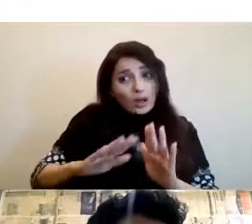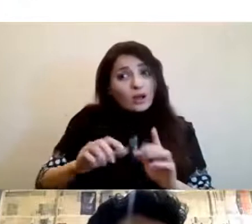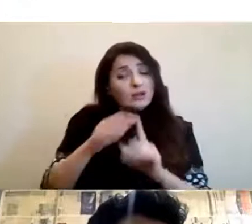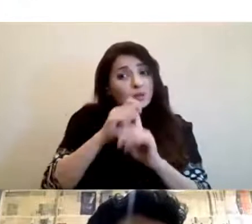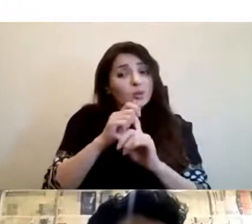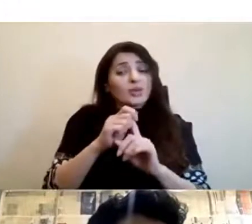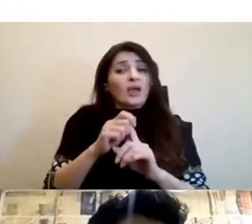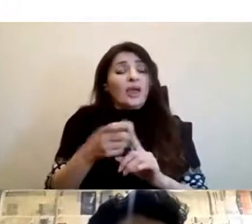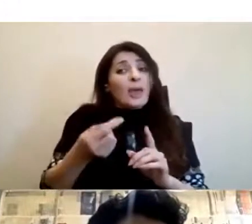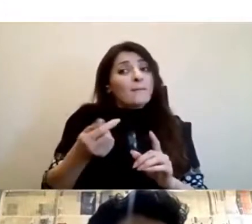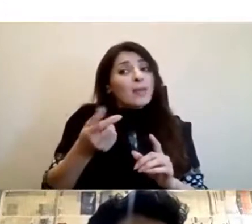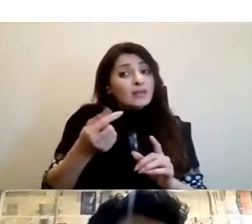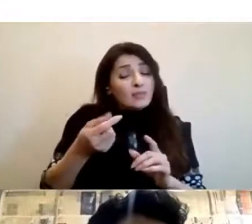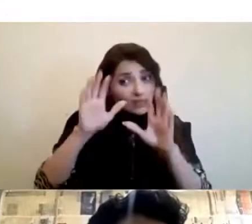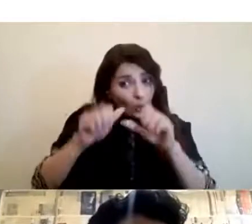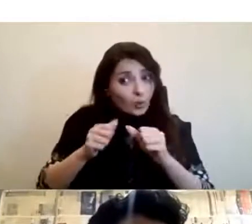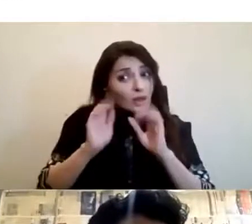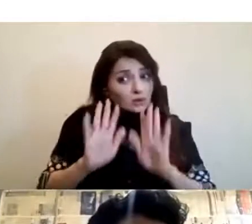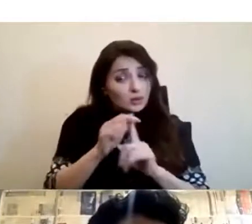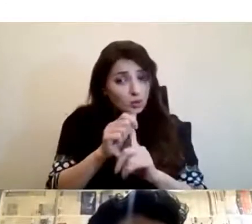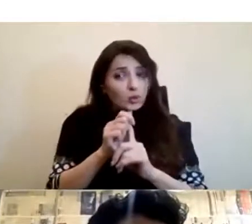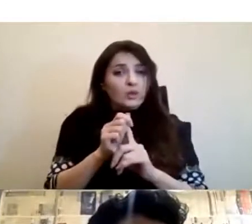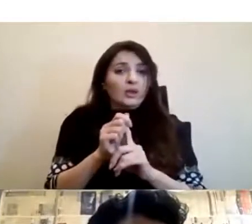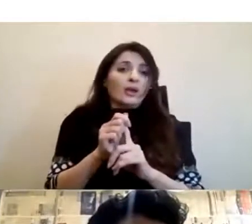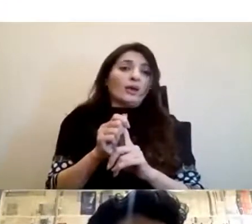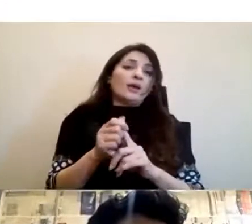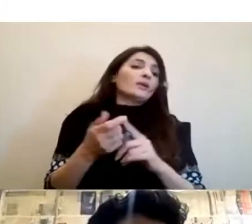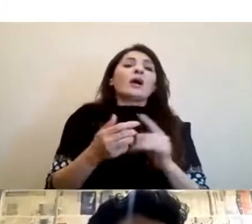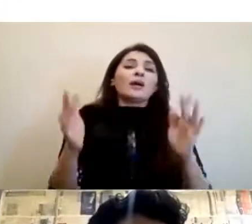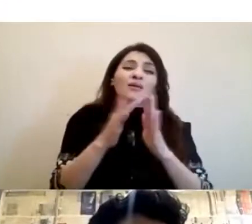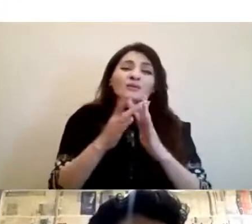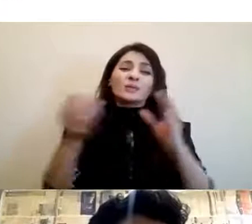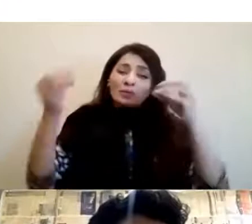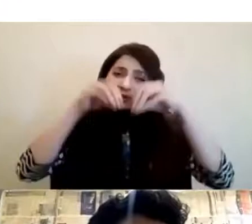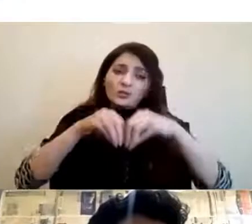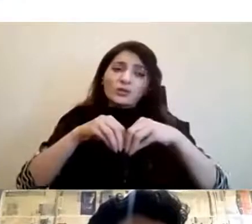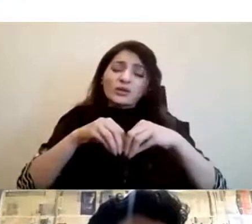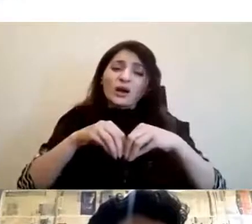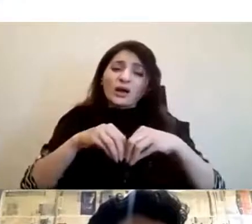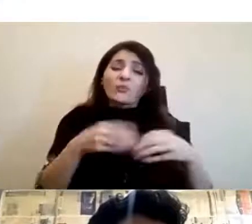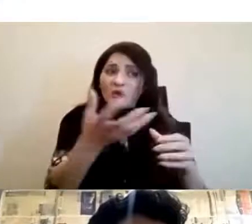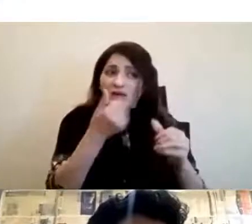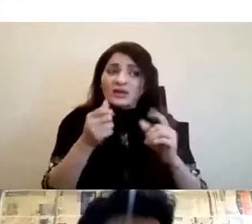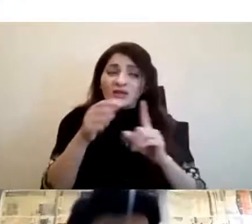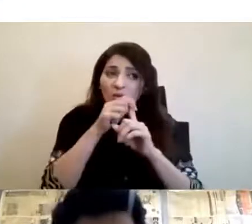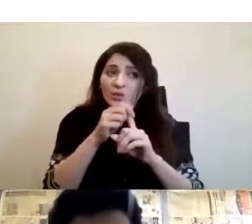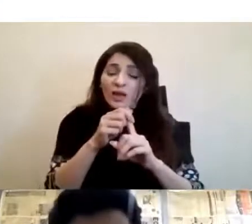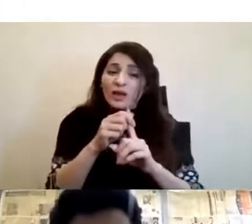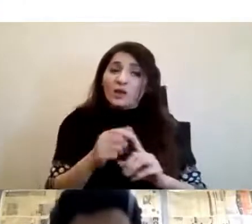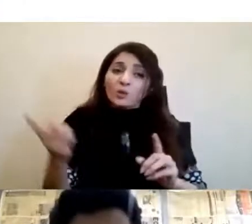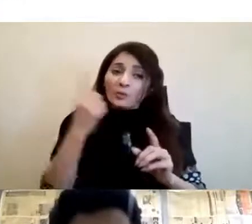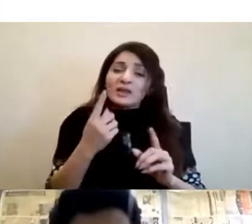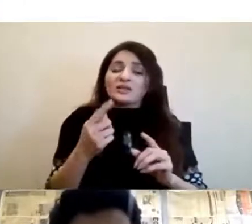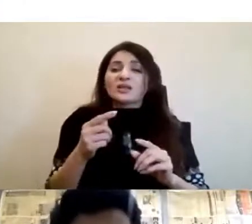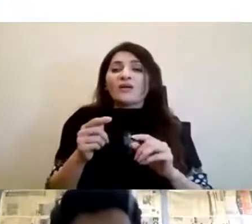you're not going any further. So focus for digital inclusion, affordability has to be number one.